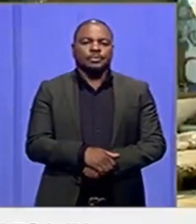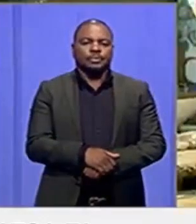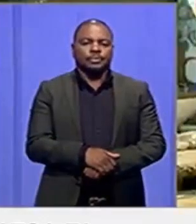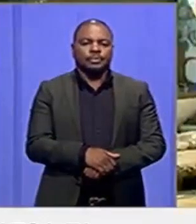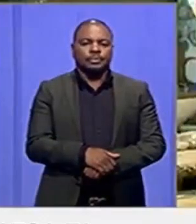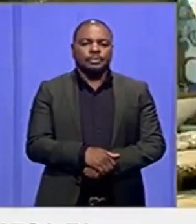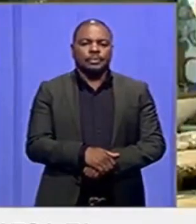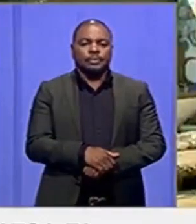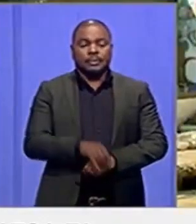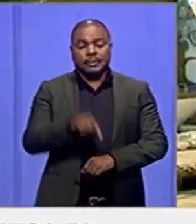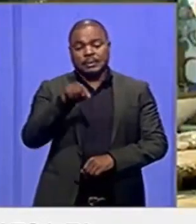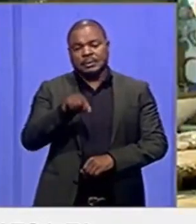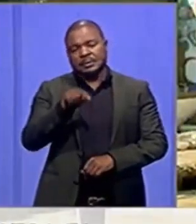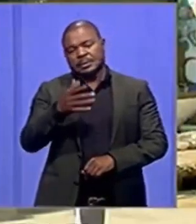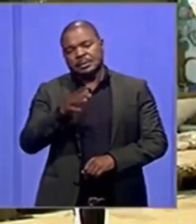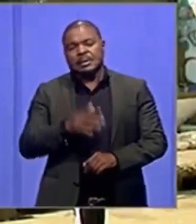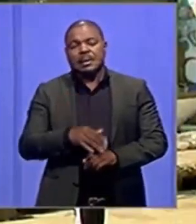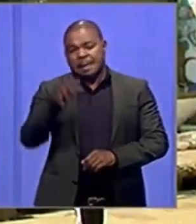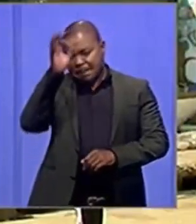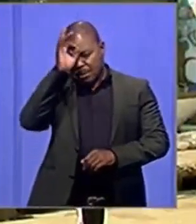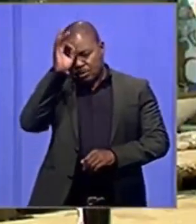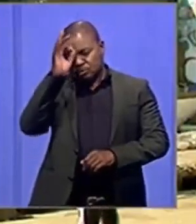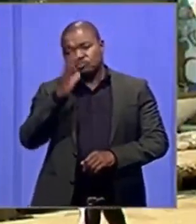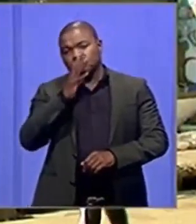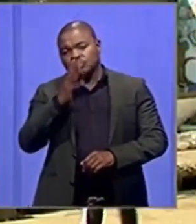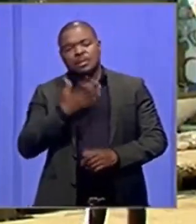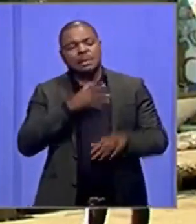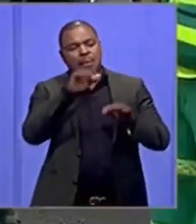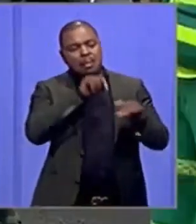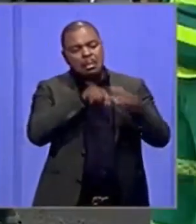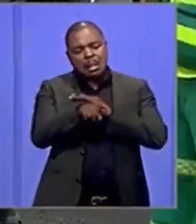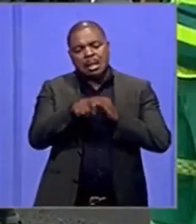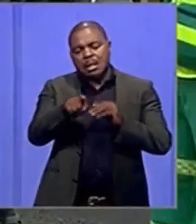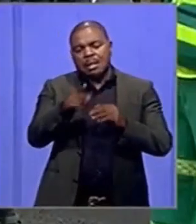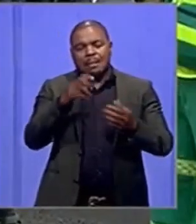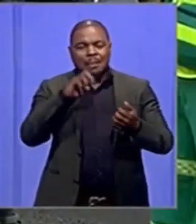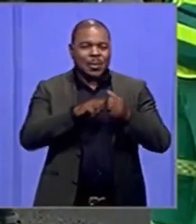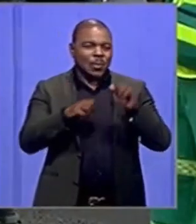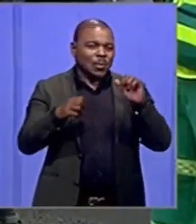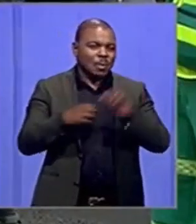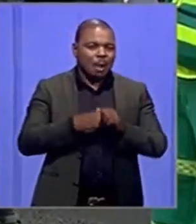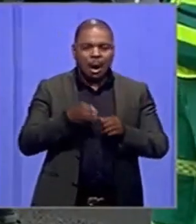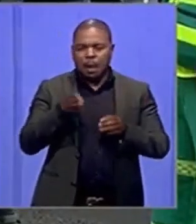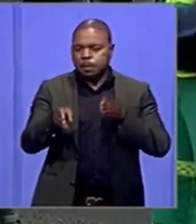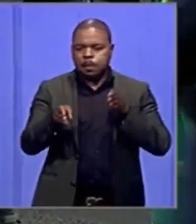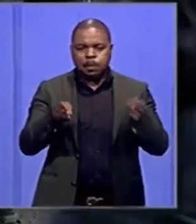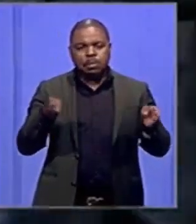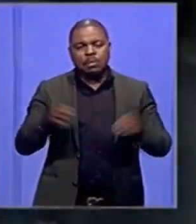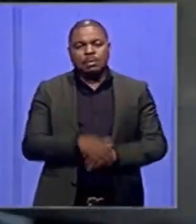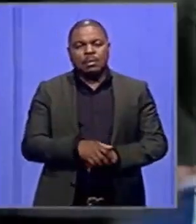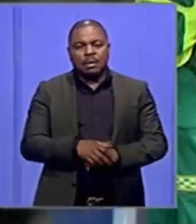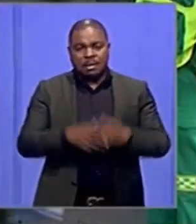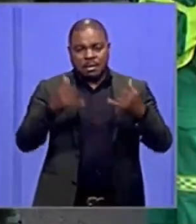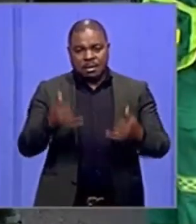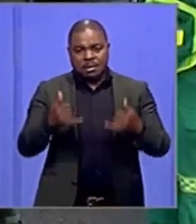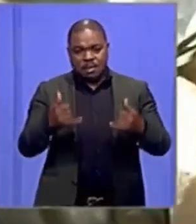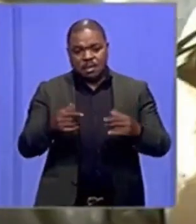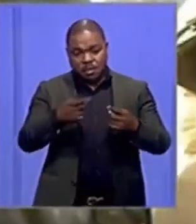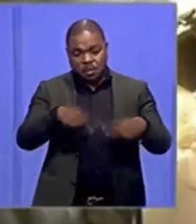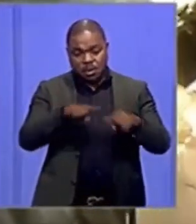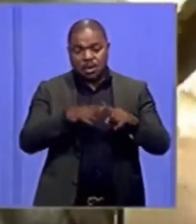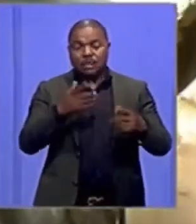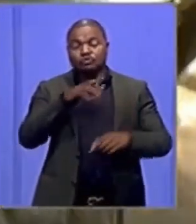Fa pele ga palo e kwa godimo ya mapodisi, batshabi ba lebagana le mathata a seng kana ka sepe. Mme go tswa fa ba tlile go lebagana